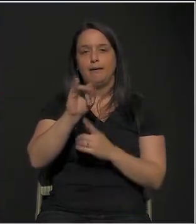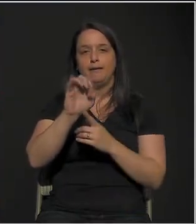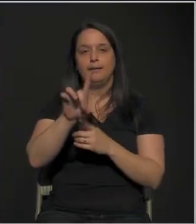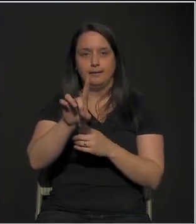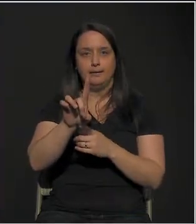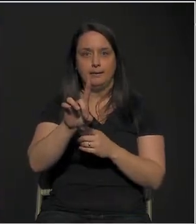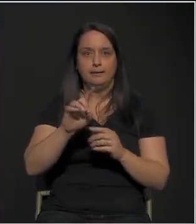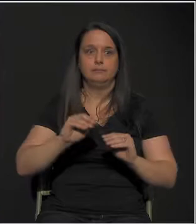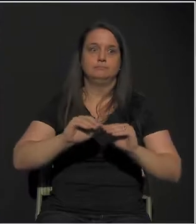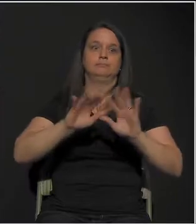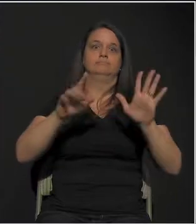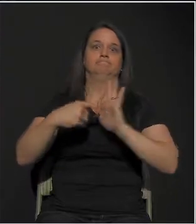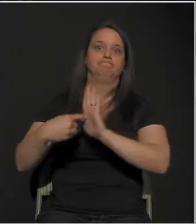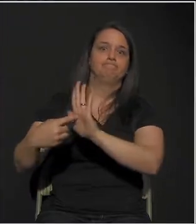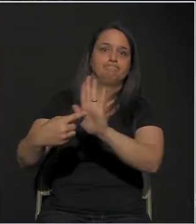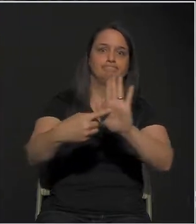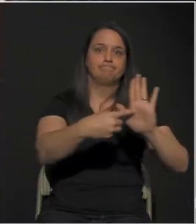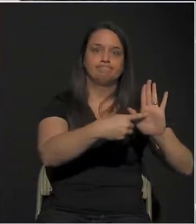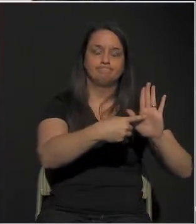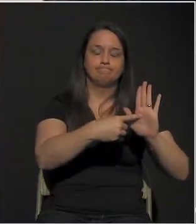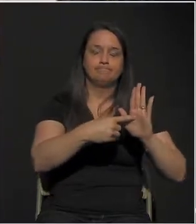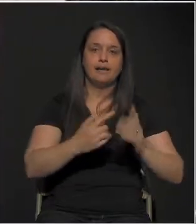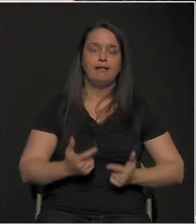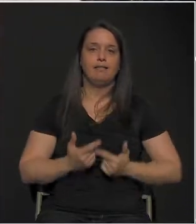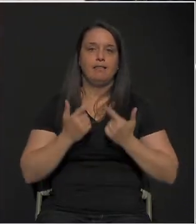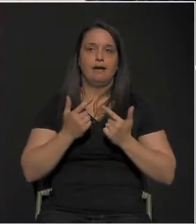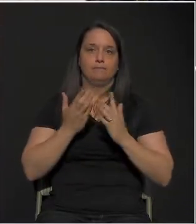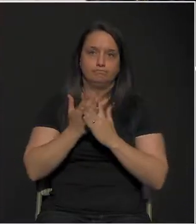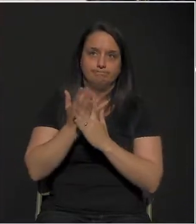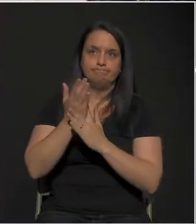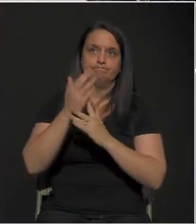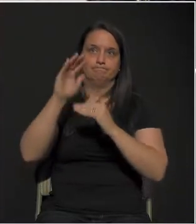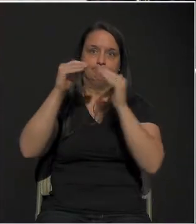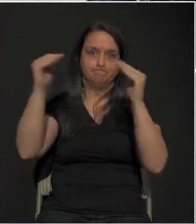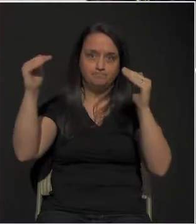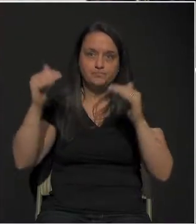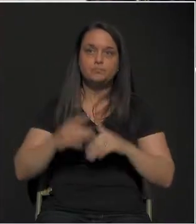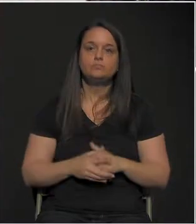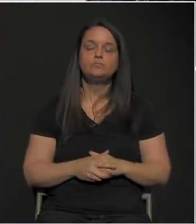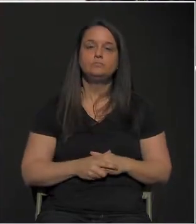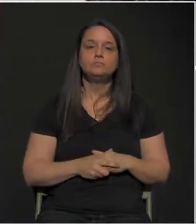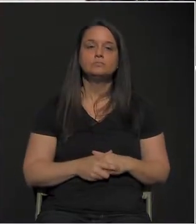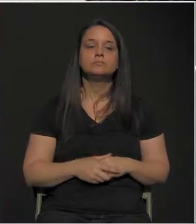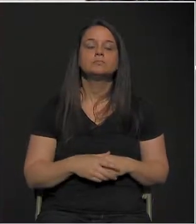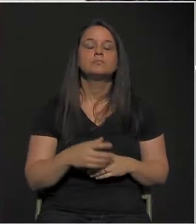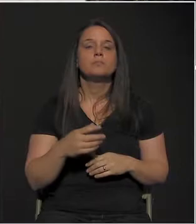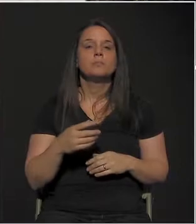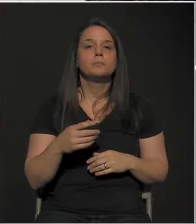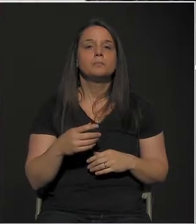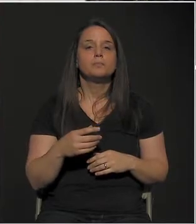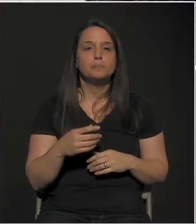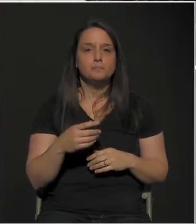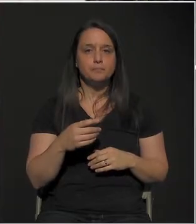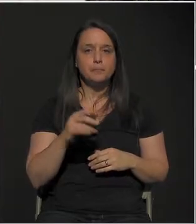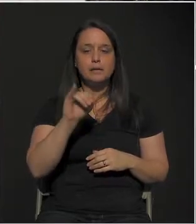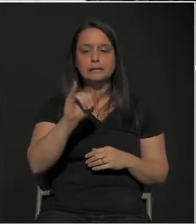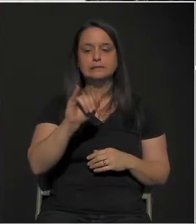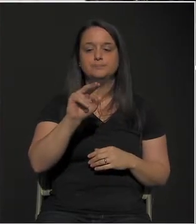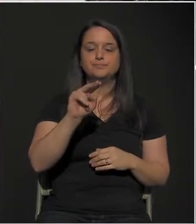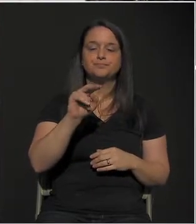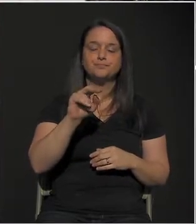and immortality. Now the Greek there doesn't actually say immortality. It says